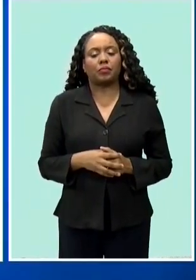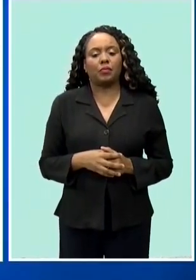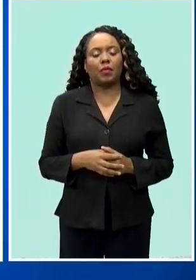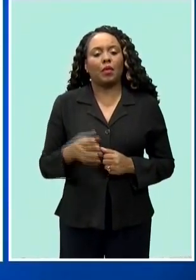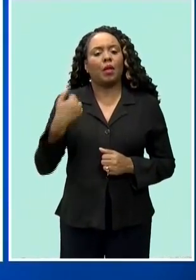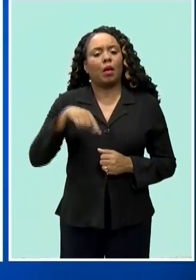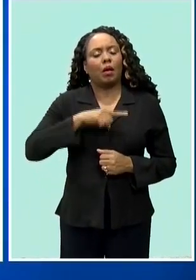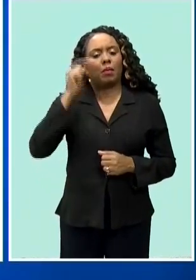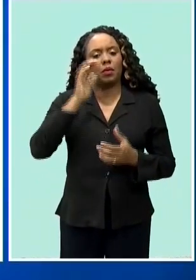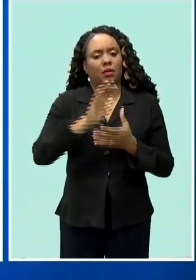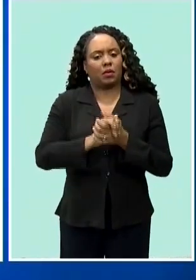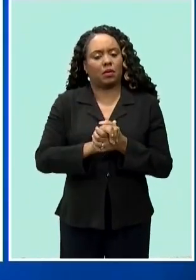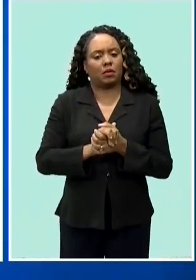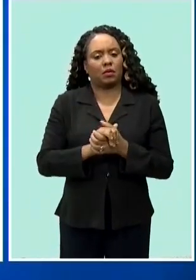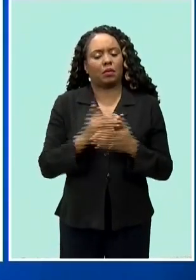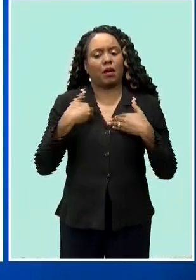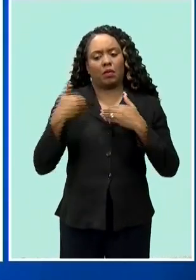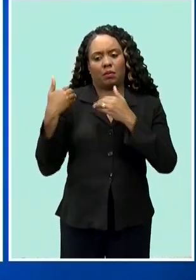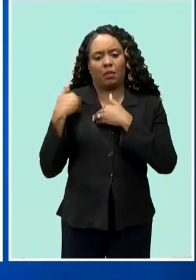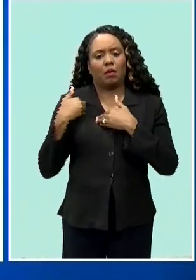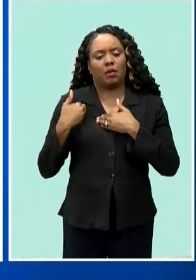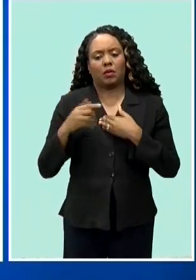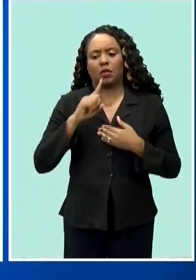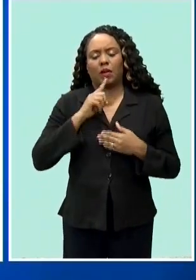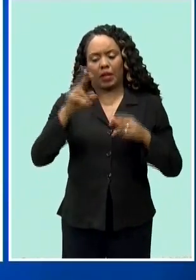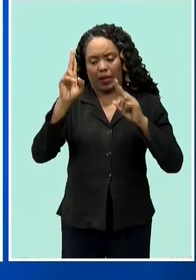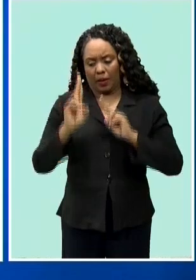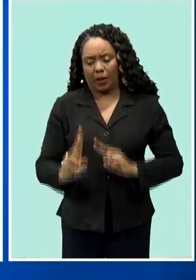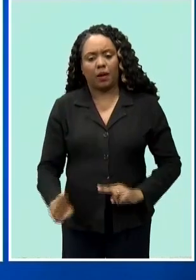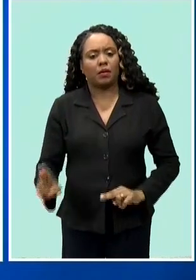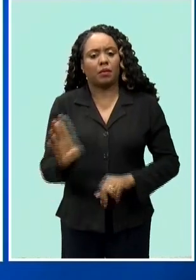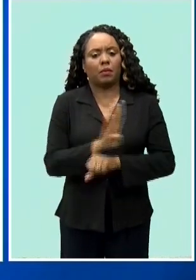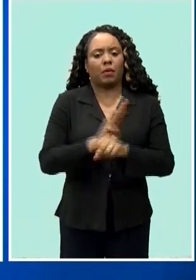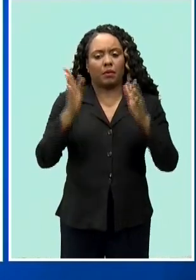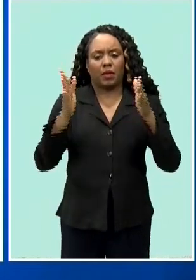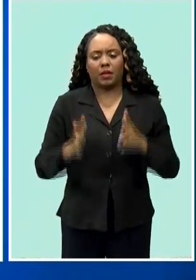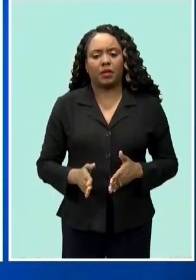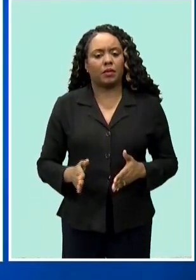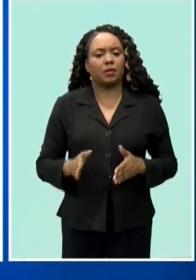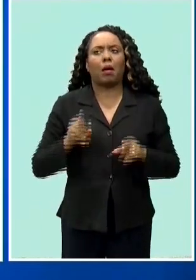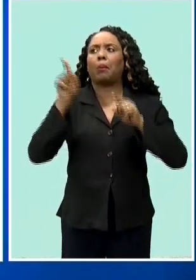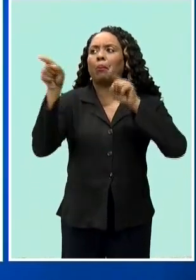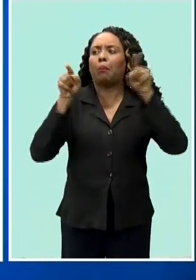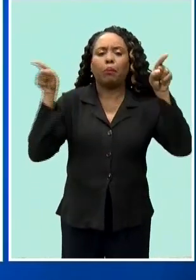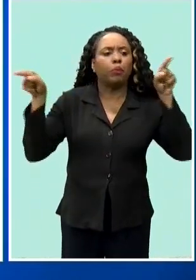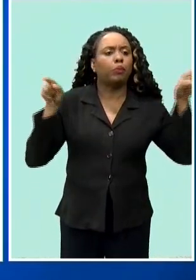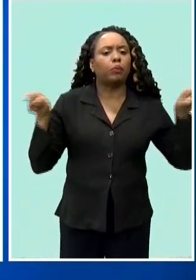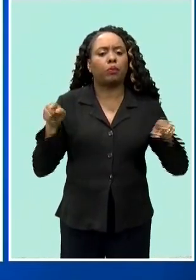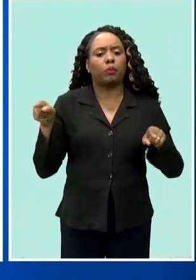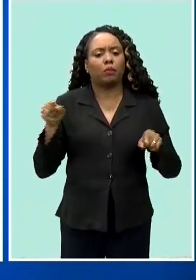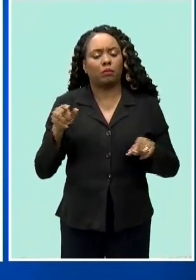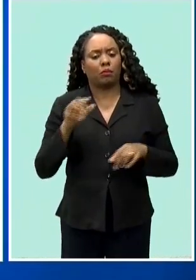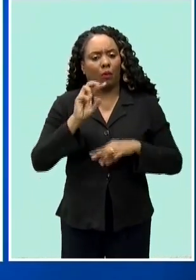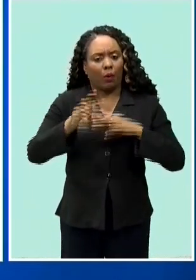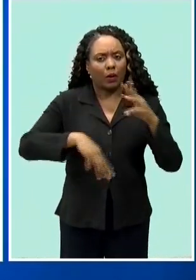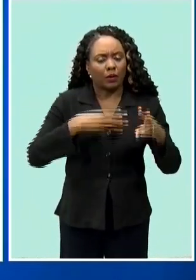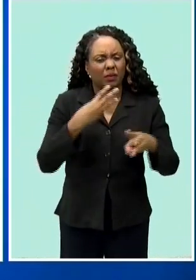salute the contributions of Barbadians wherever they're found. And when you really think about